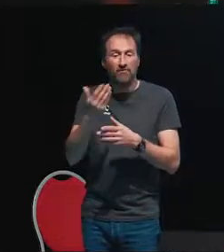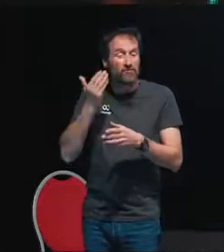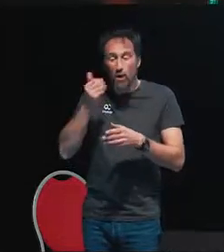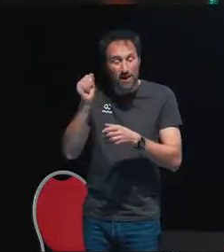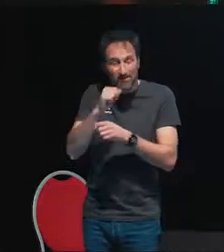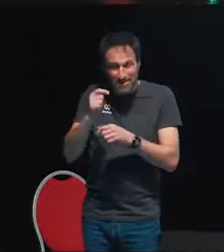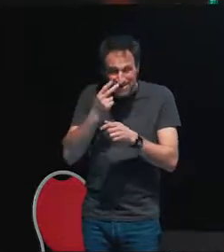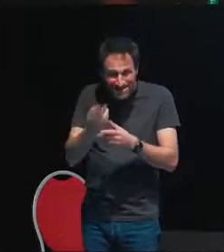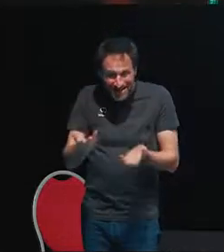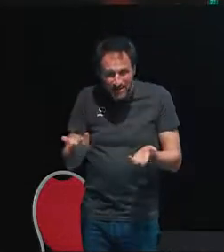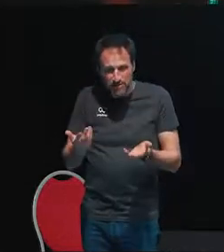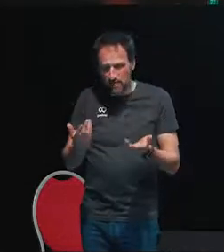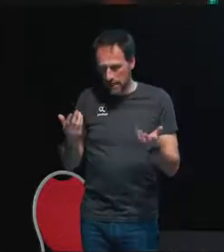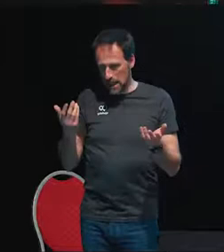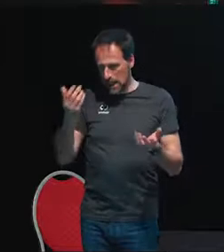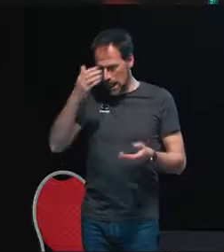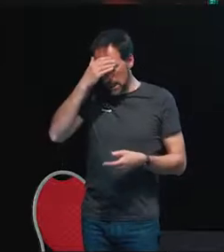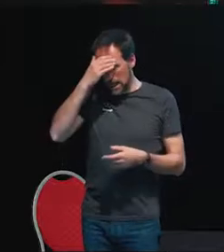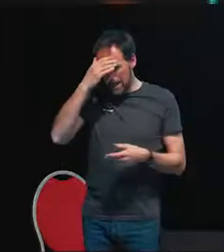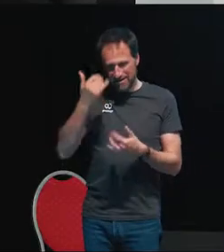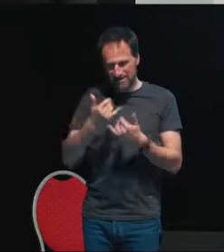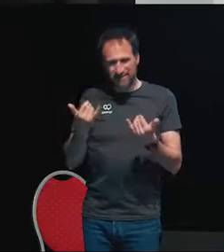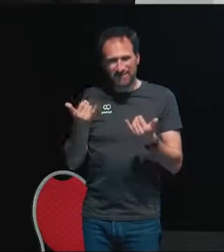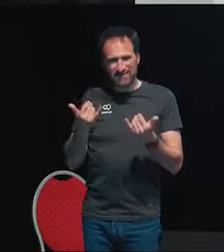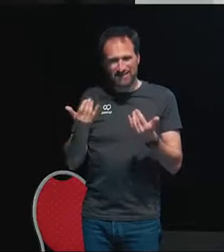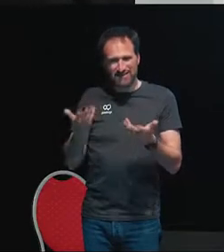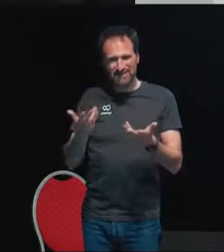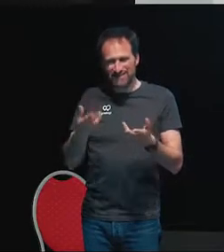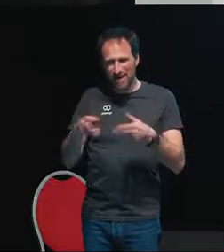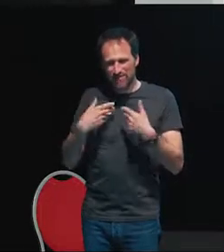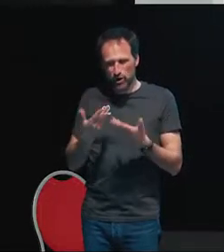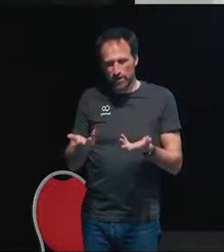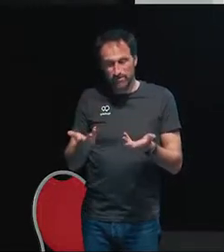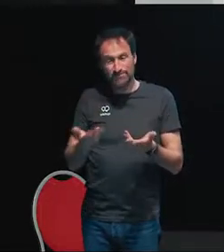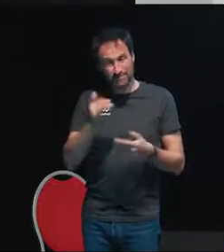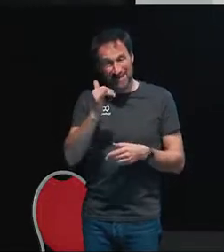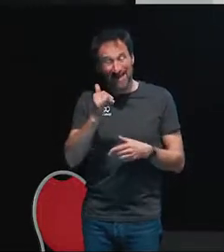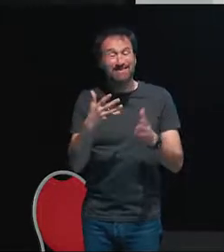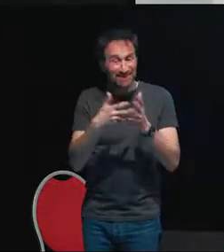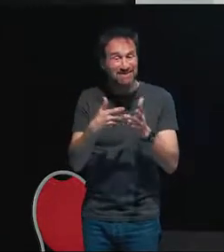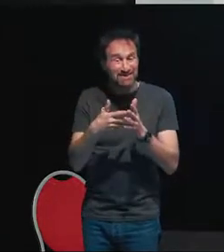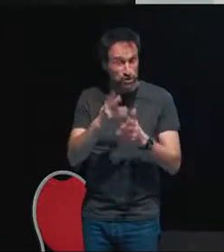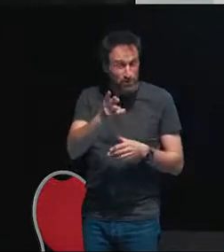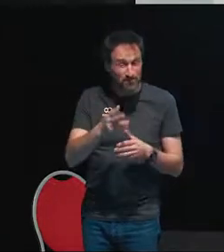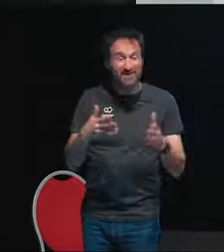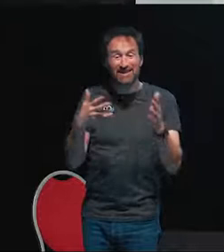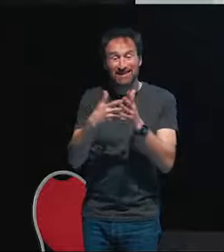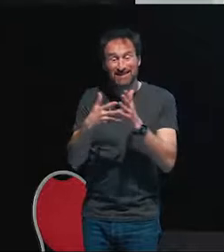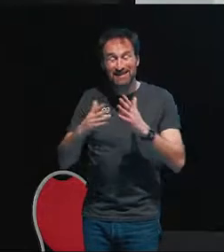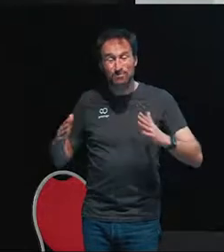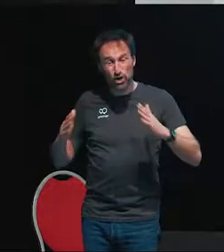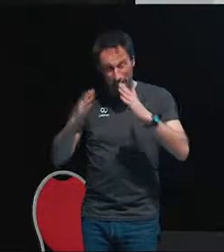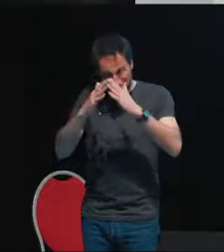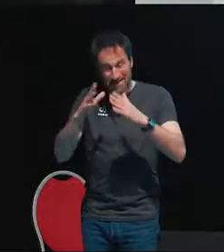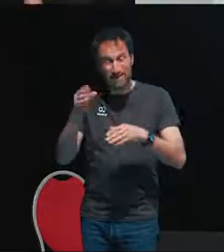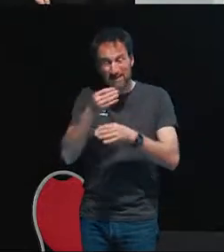might be thinking tests are the answer to this obviously mónica if you had the right test pyramid all filled out with all of your tests